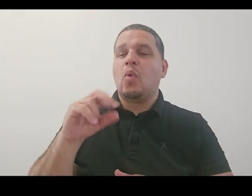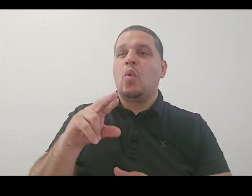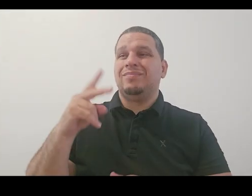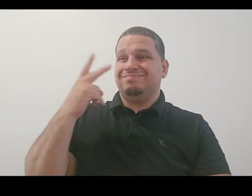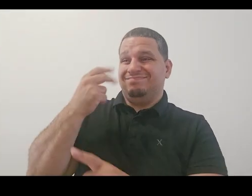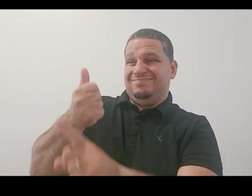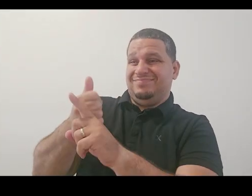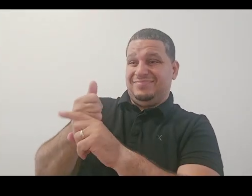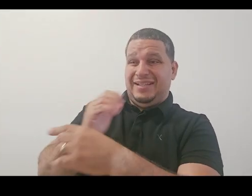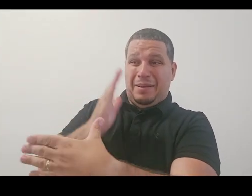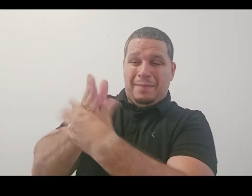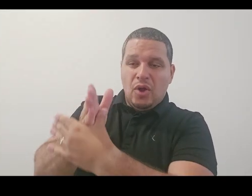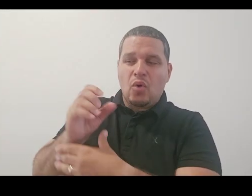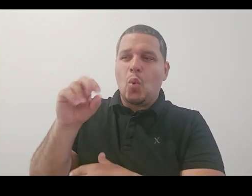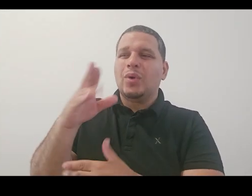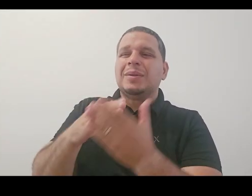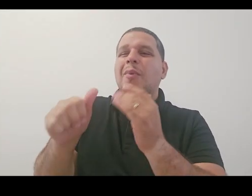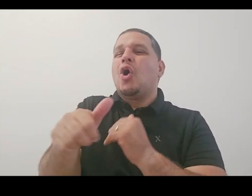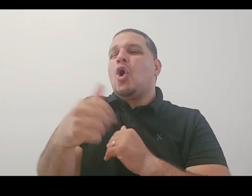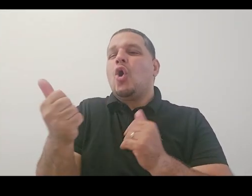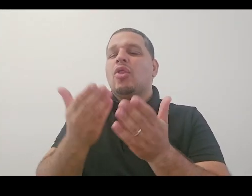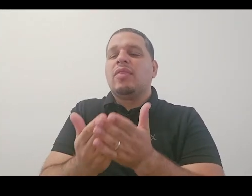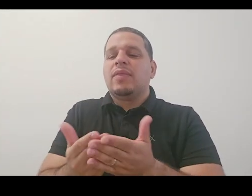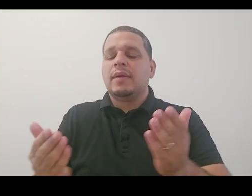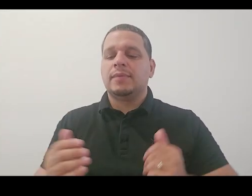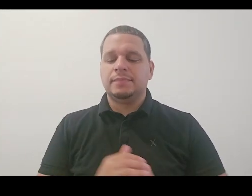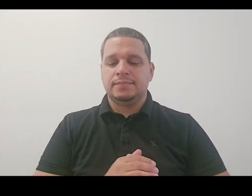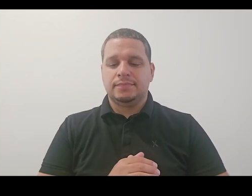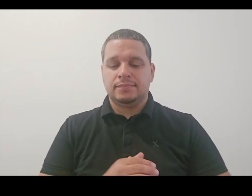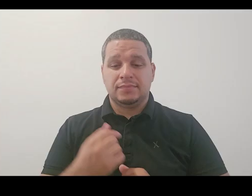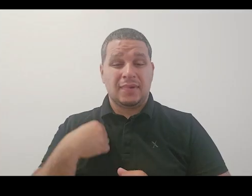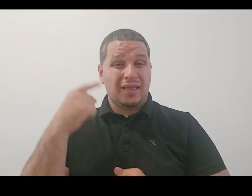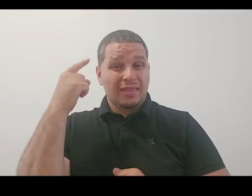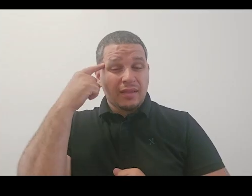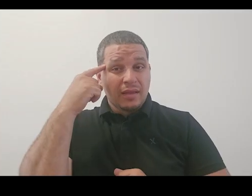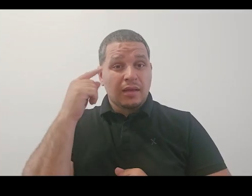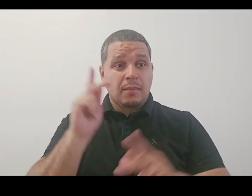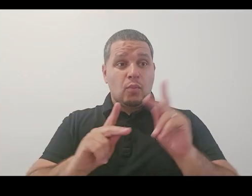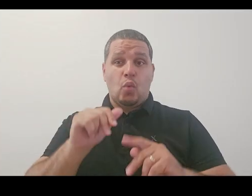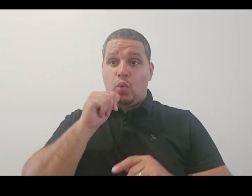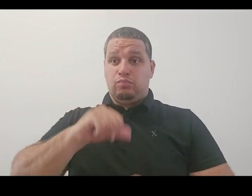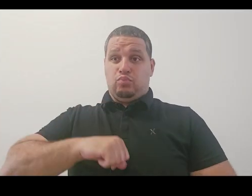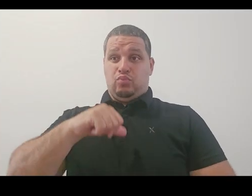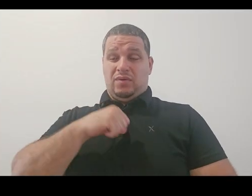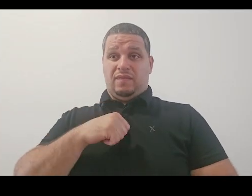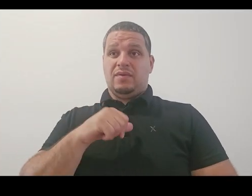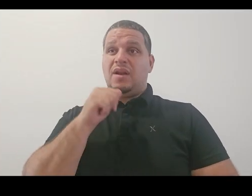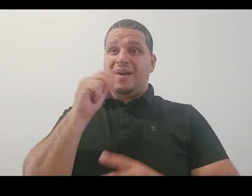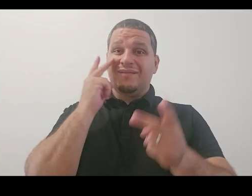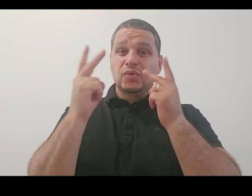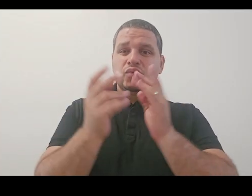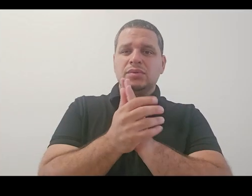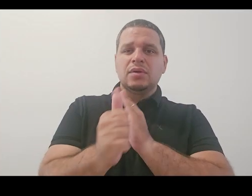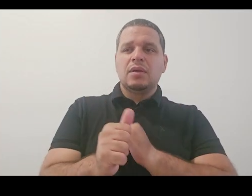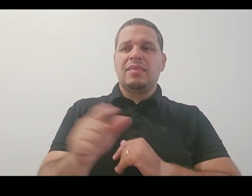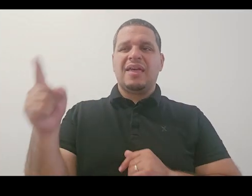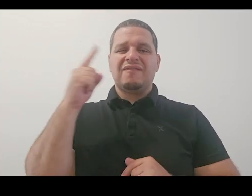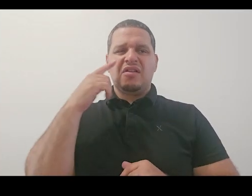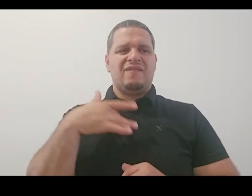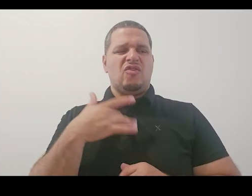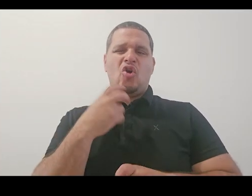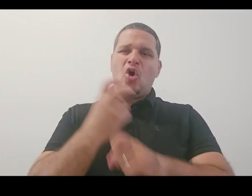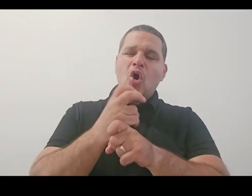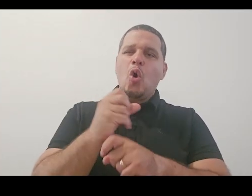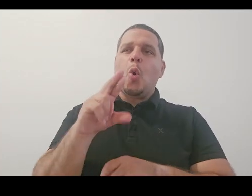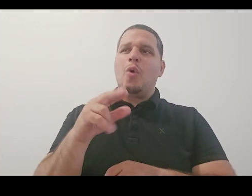themselves as visually impaired or some other thing. I think among people who pride themselves on non-visual skills, like they feel very